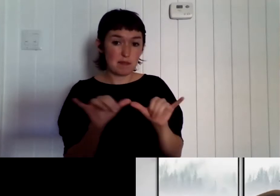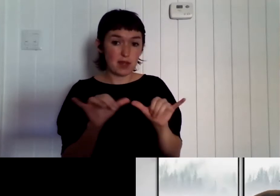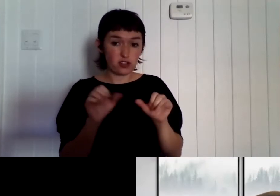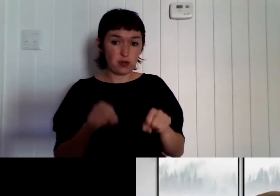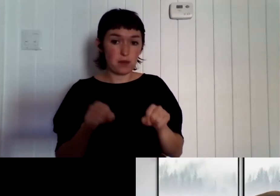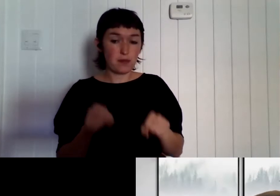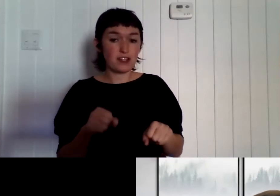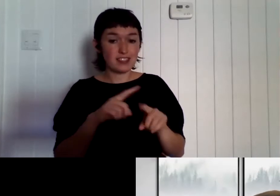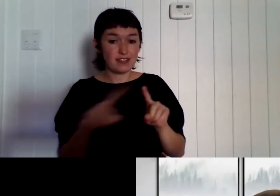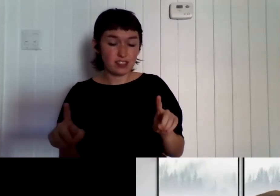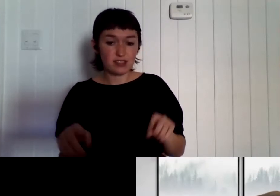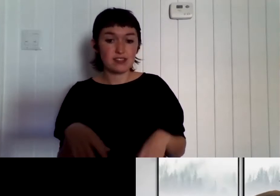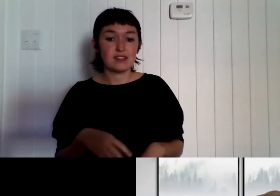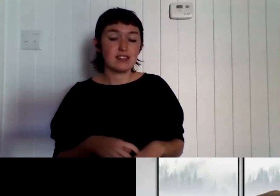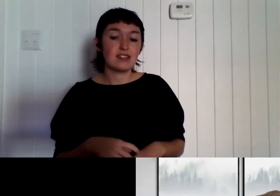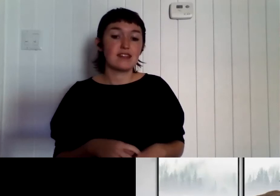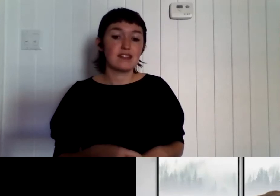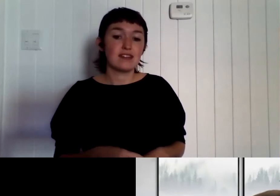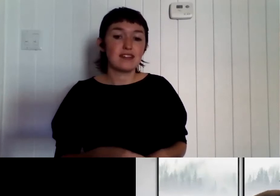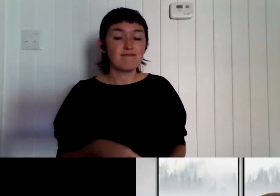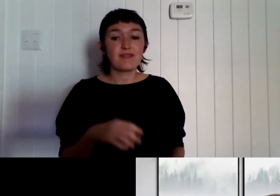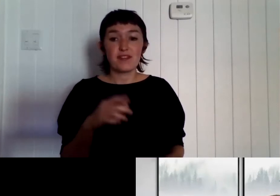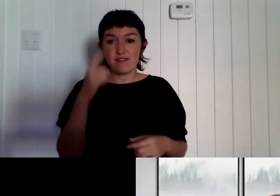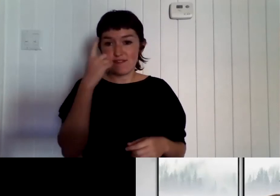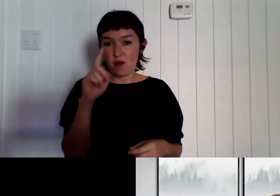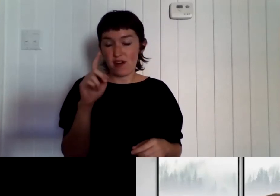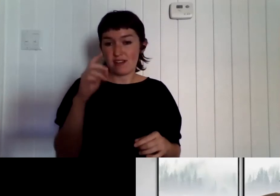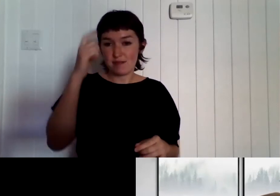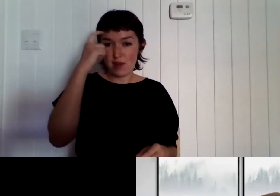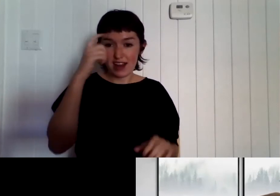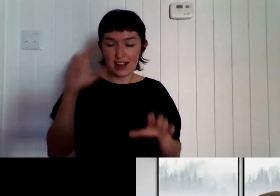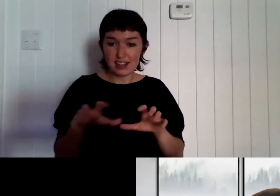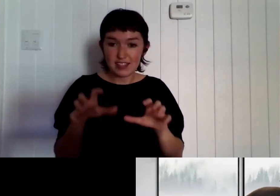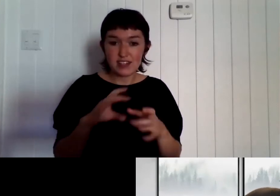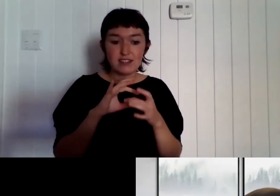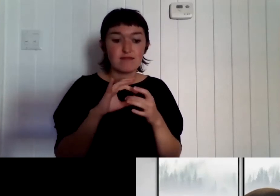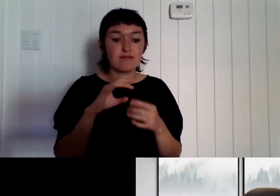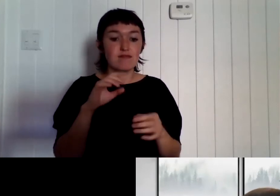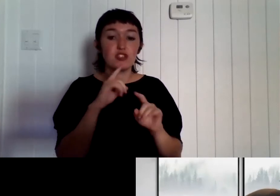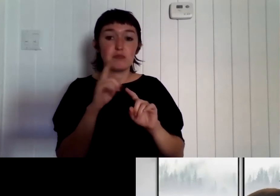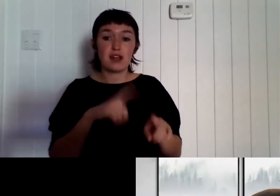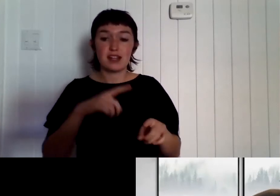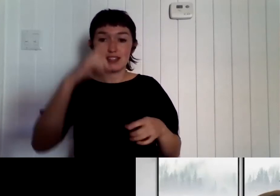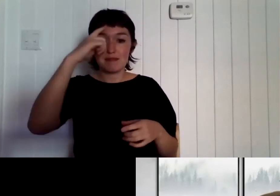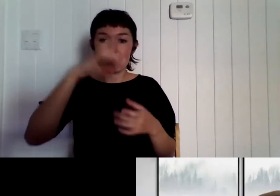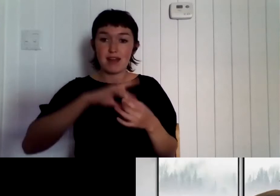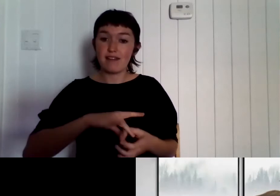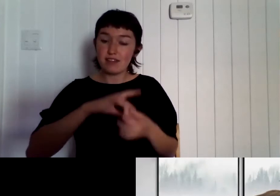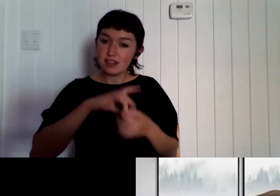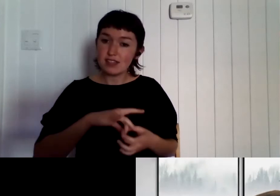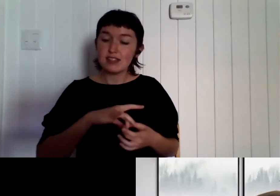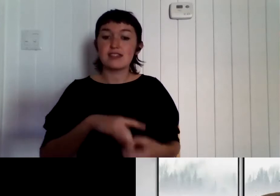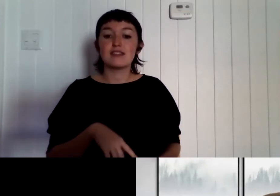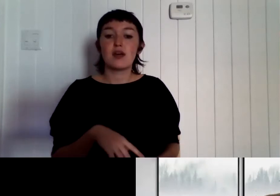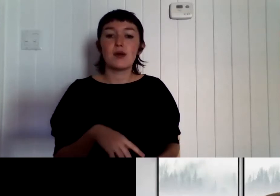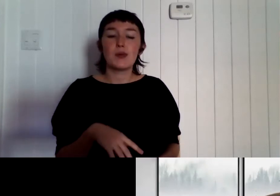in response to an activity like mindfulness. It will change over time. Generally, it comes with practice